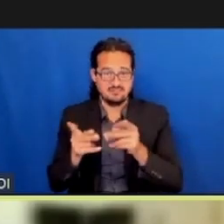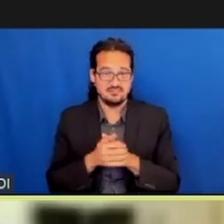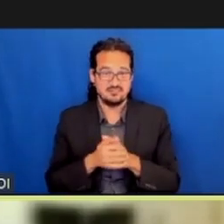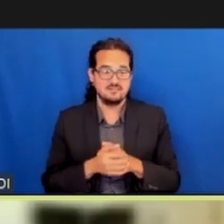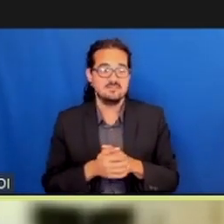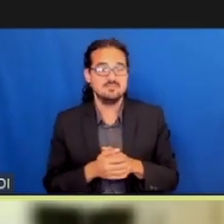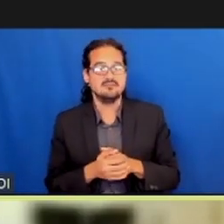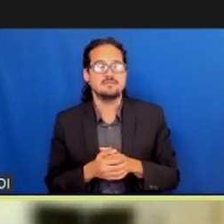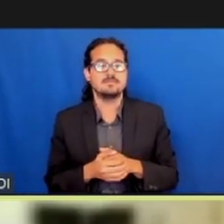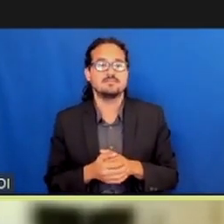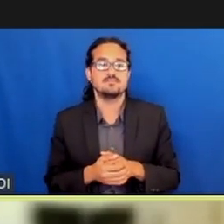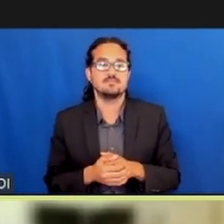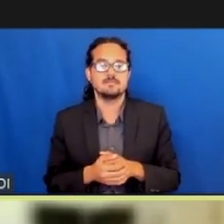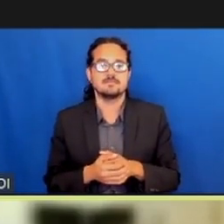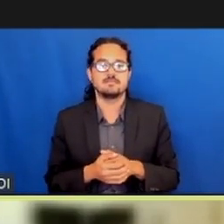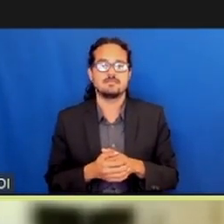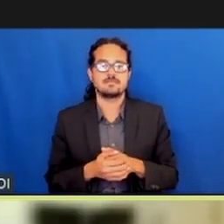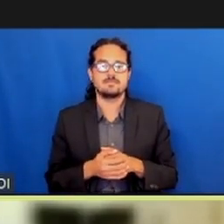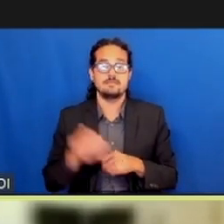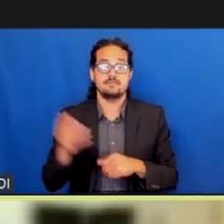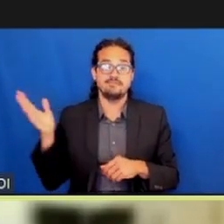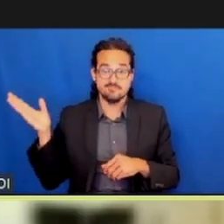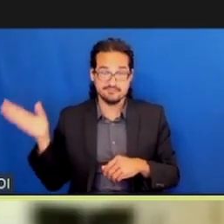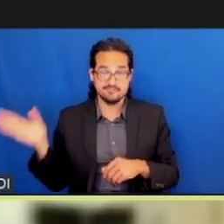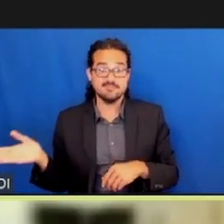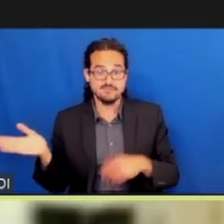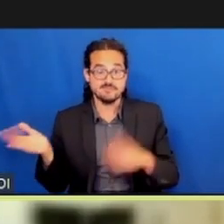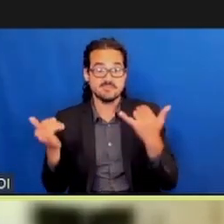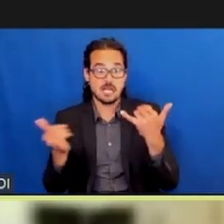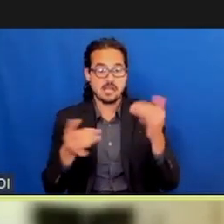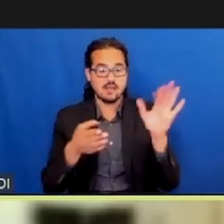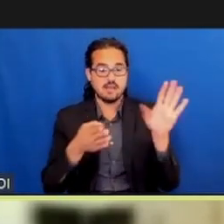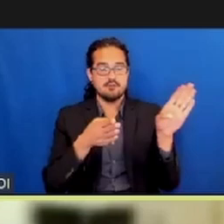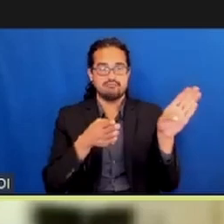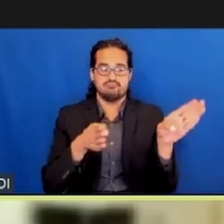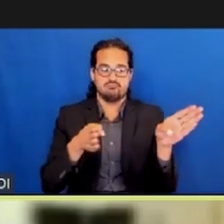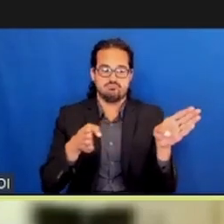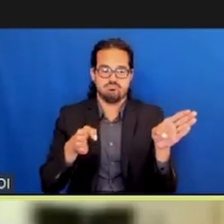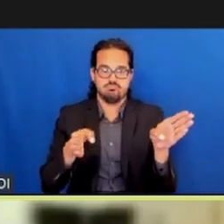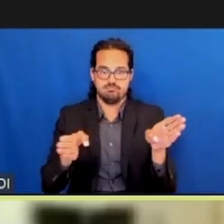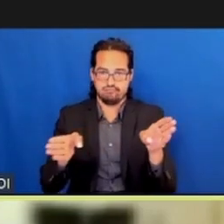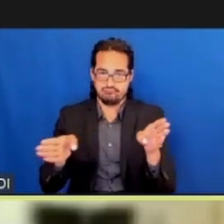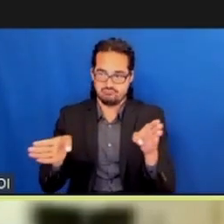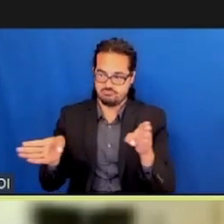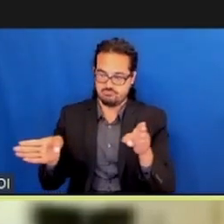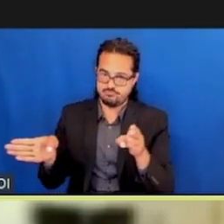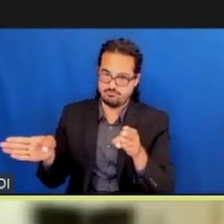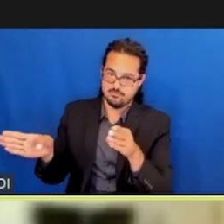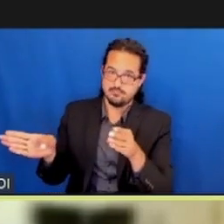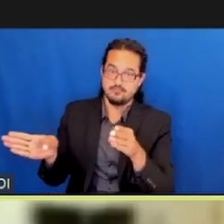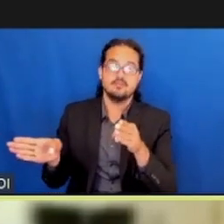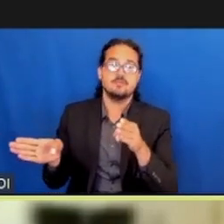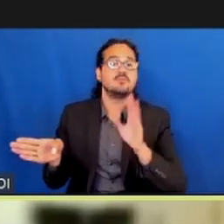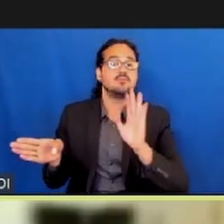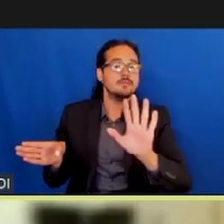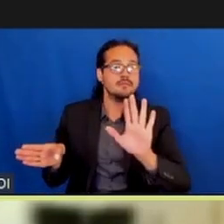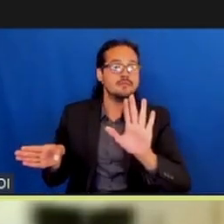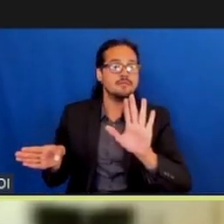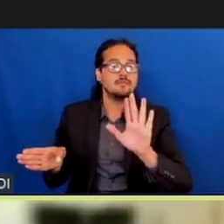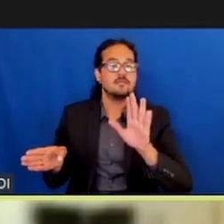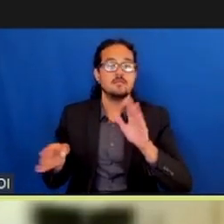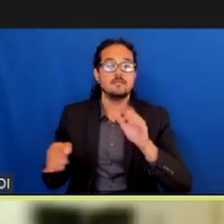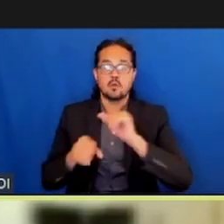we are winding down, turning the page on the pandemic, but we're not eradicating COVID yet. So we're still going to be living with it for quite some